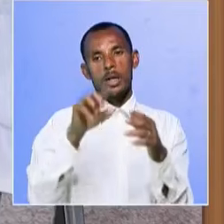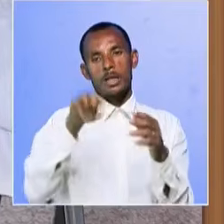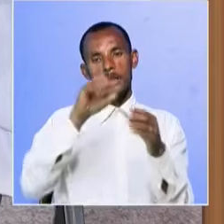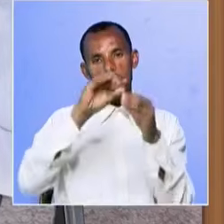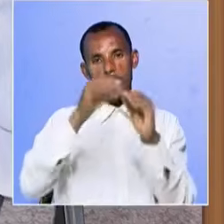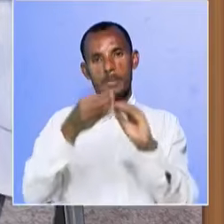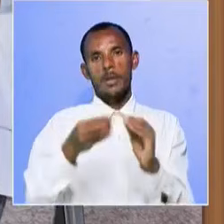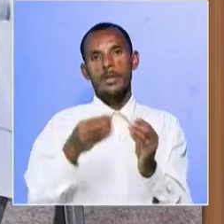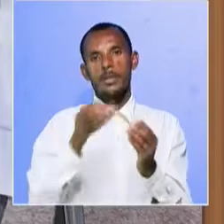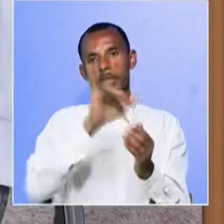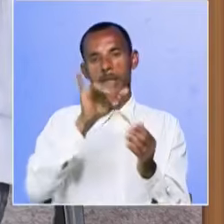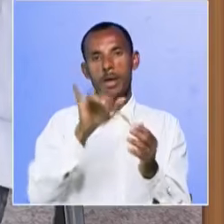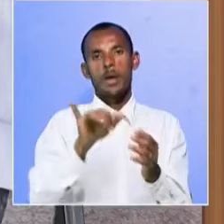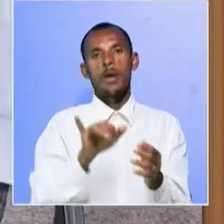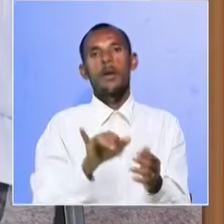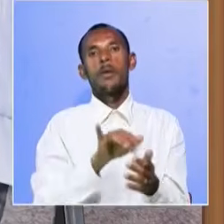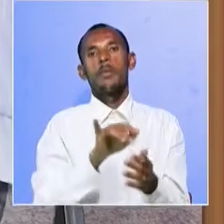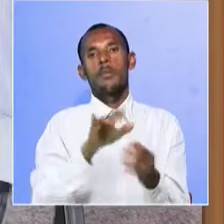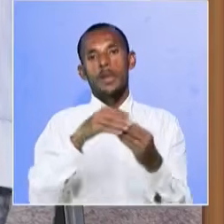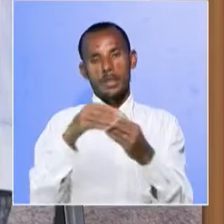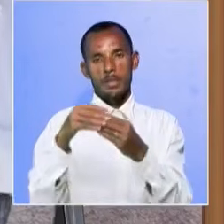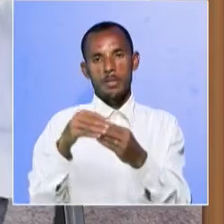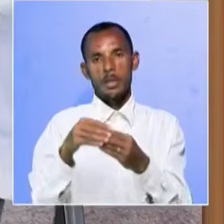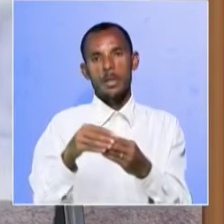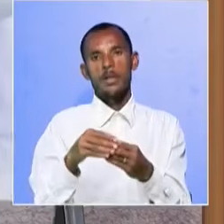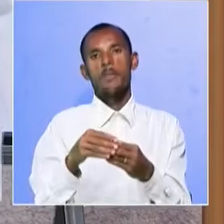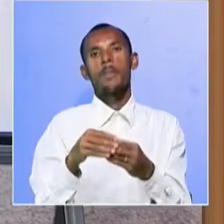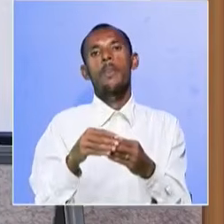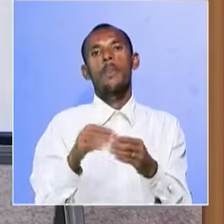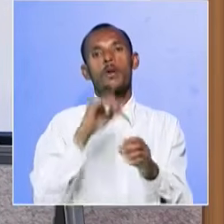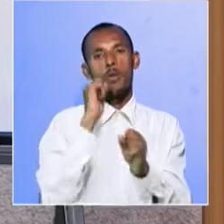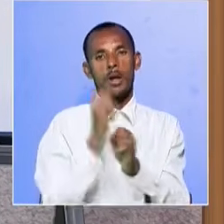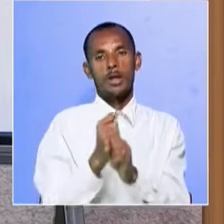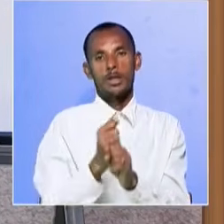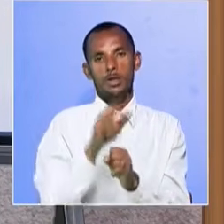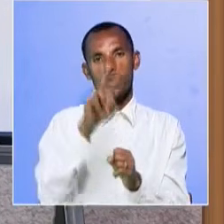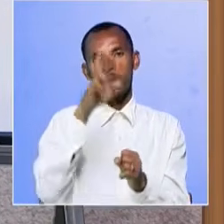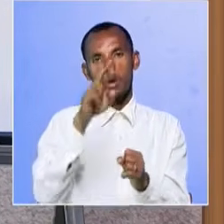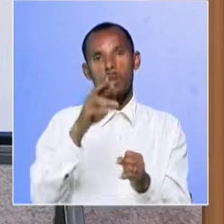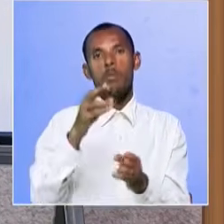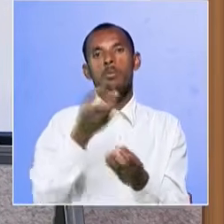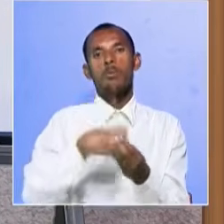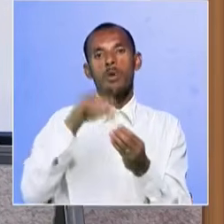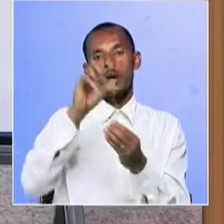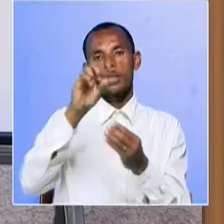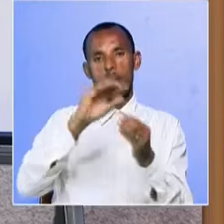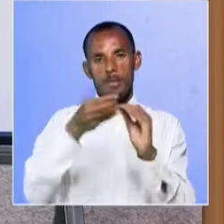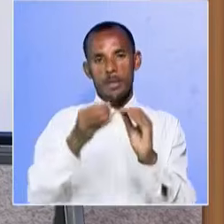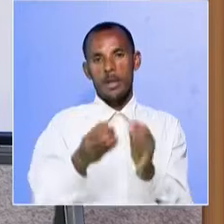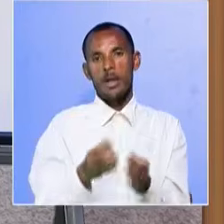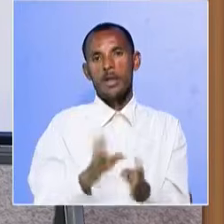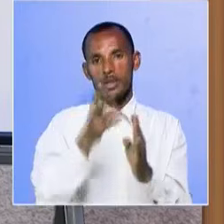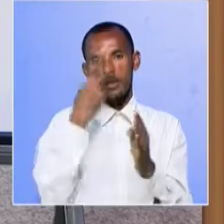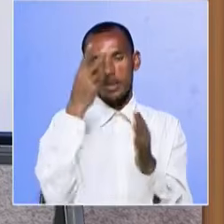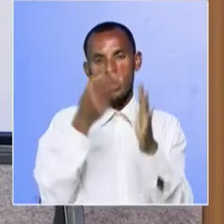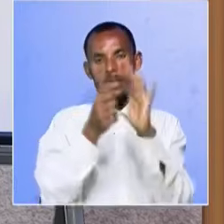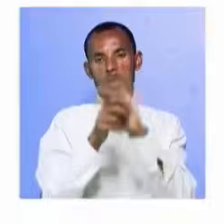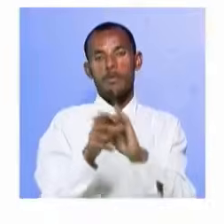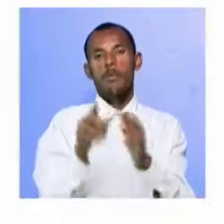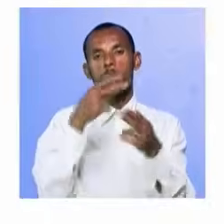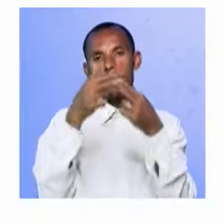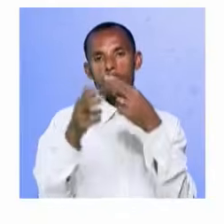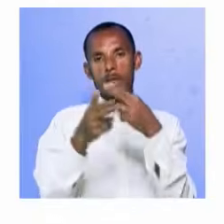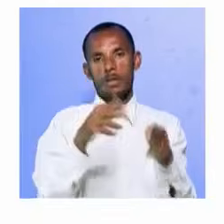principle works if you have two or more rational numbers. So let's see some examples on multiplication of